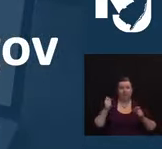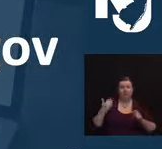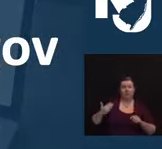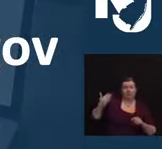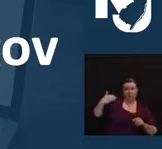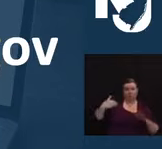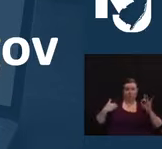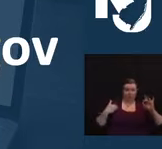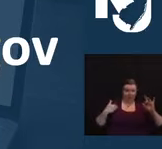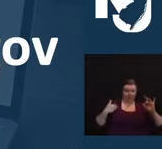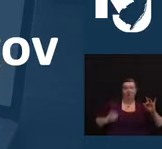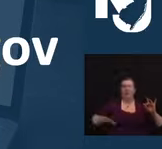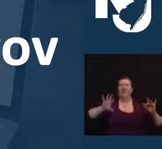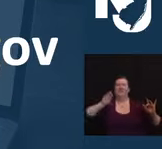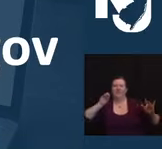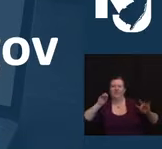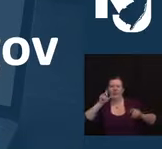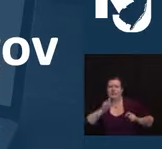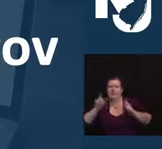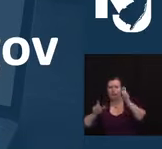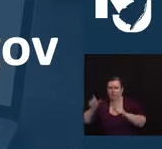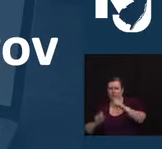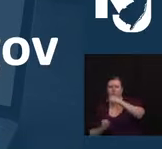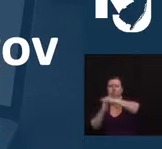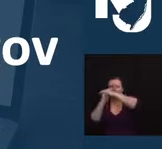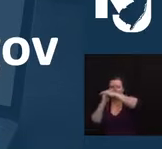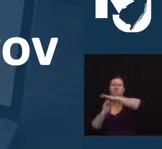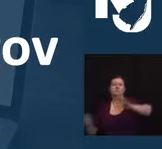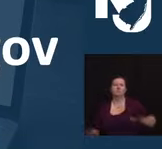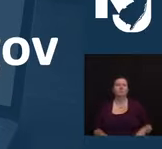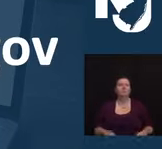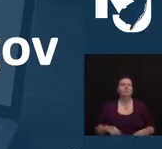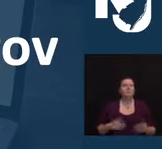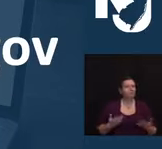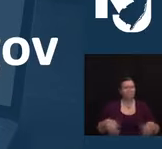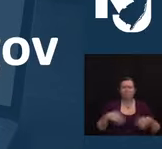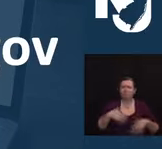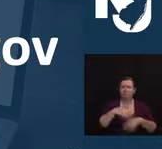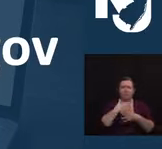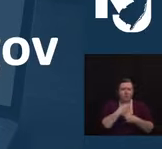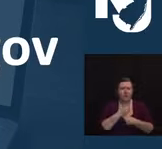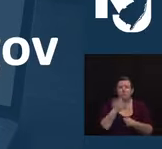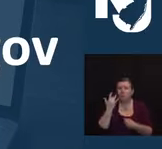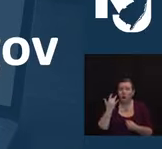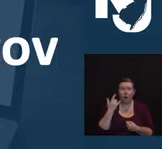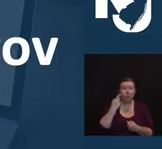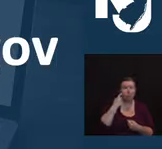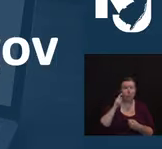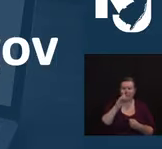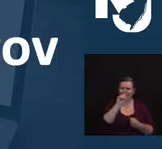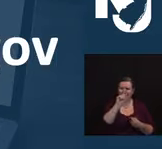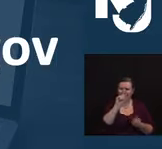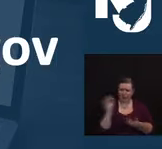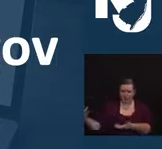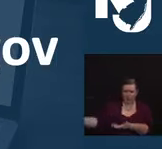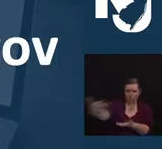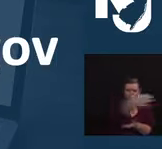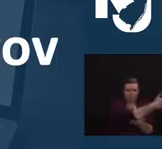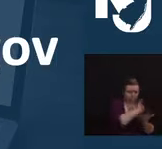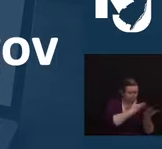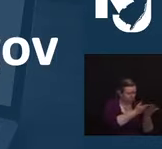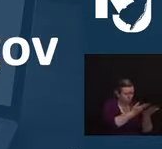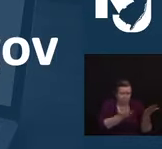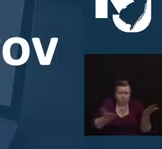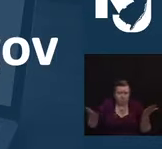steps given the data that we've been seeing over the past 5 weeks since the last time we expanded the indoor reality. For example,